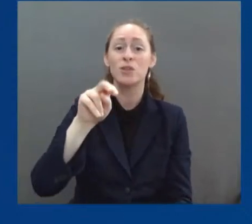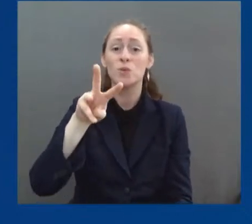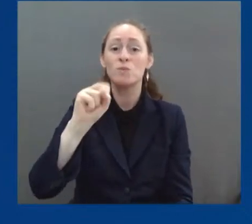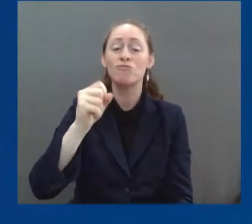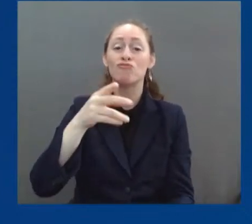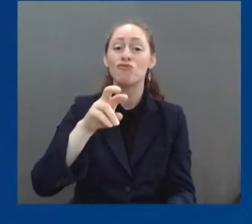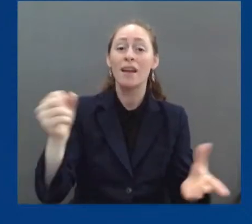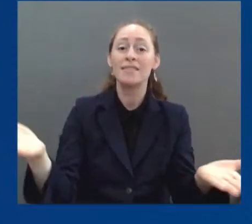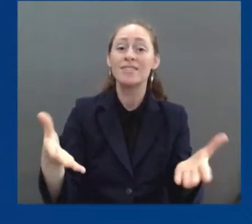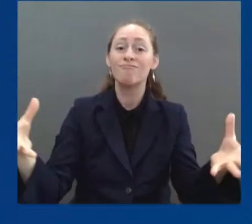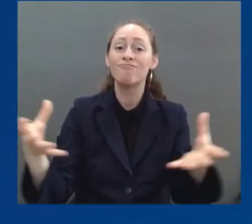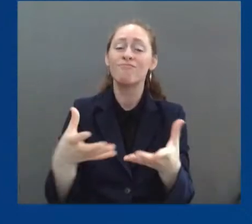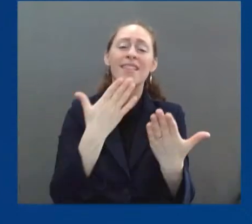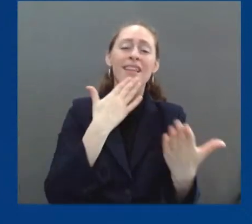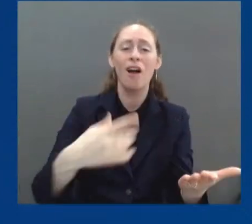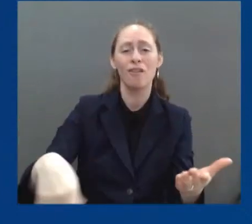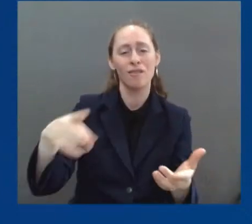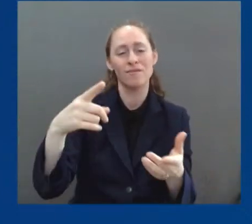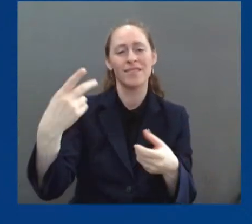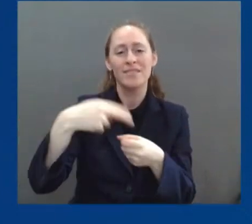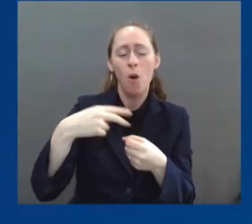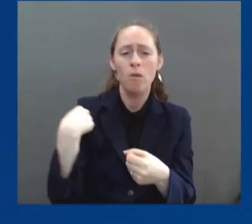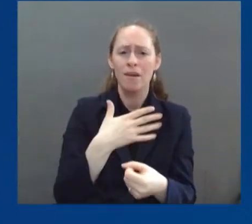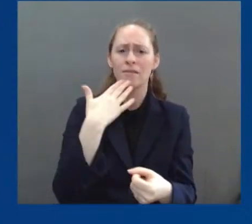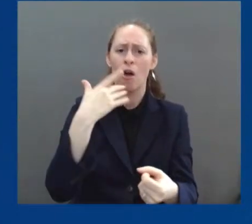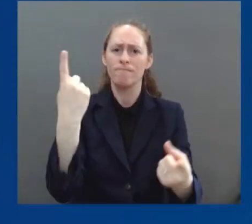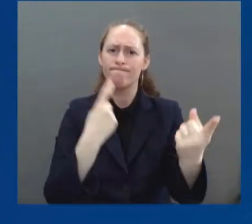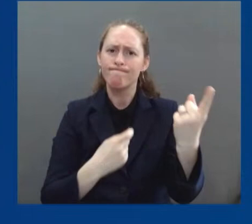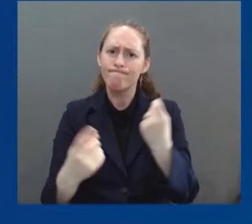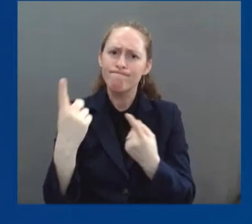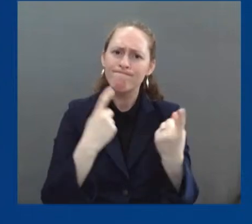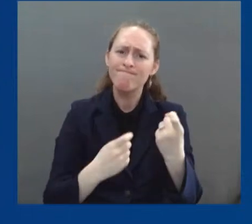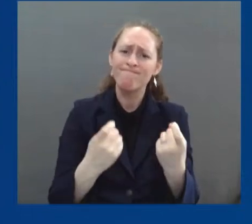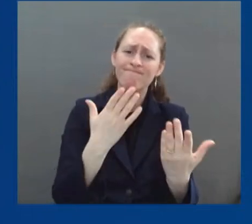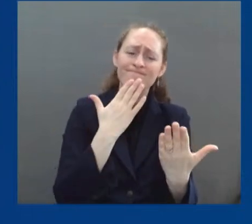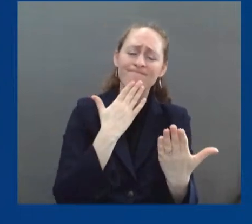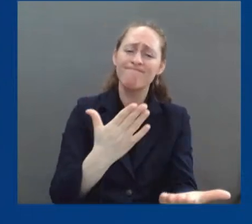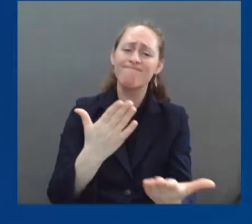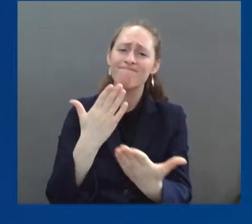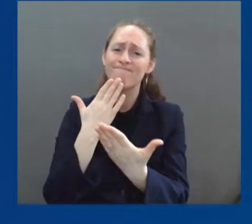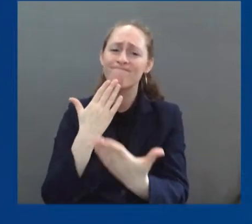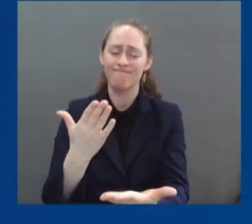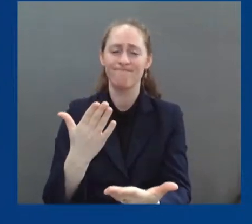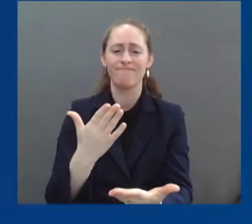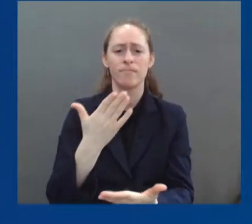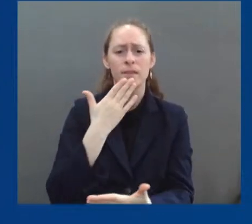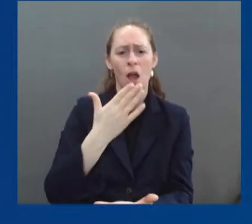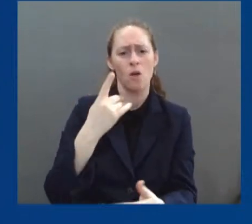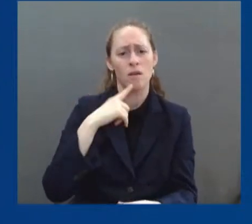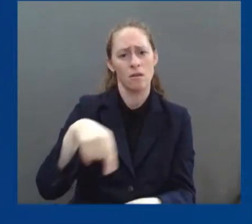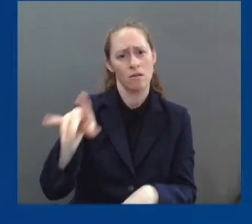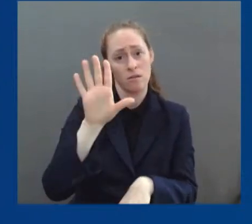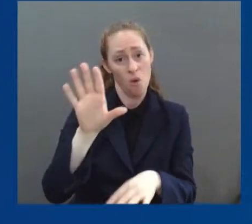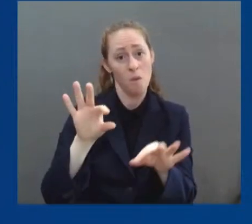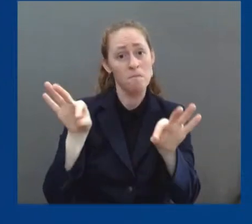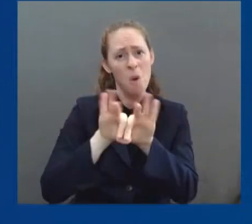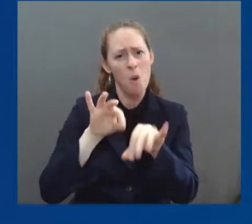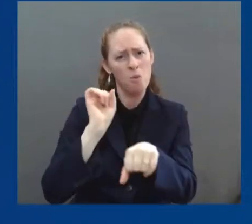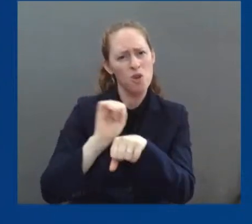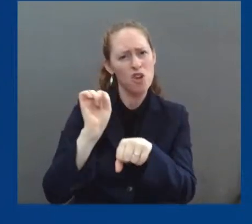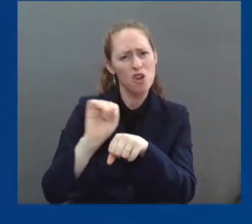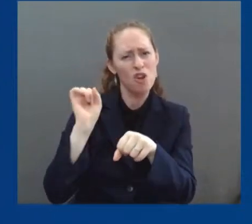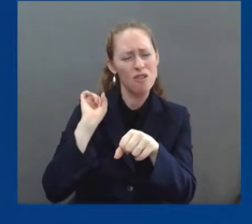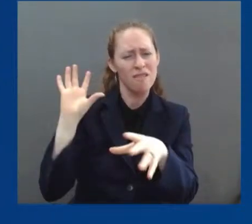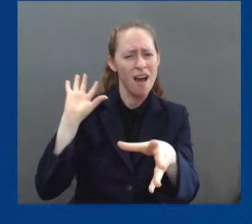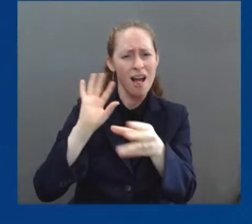importantly, thank you for all the important, critical work you do to provide information to the public. So bottom line, thank you.